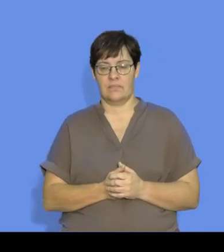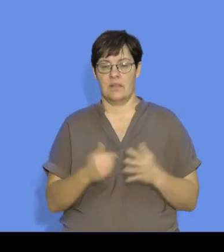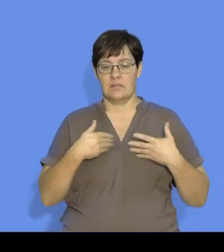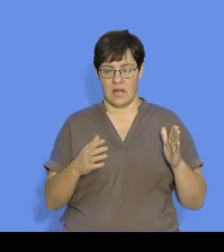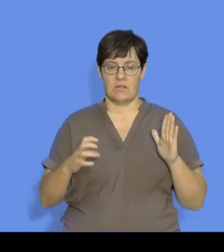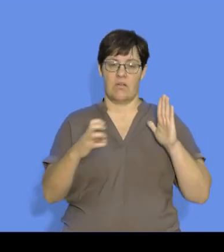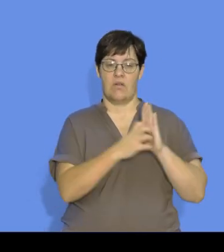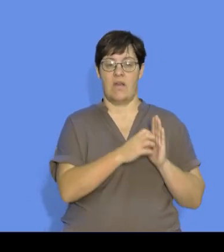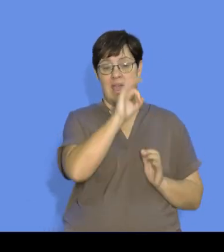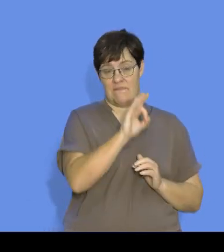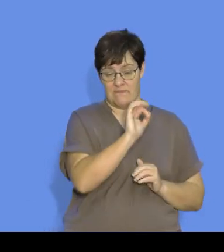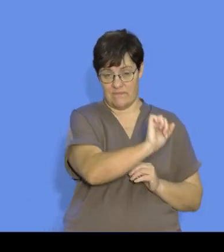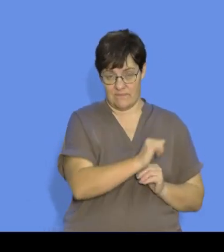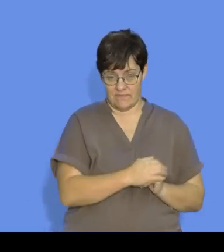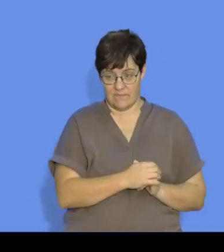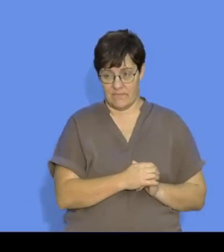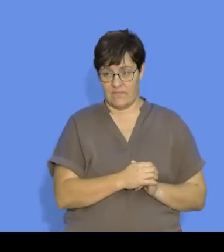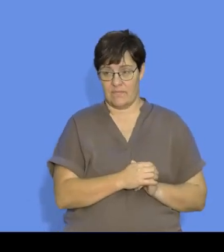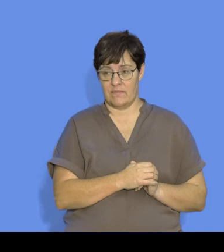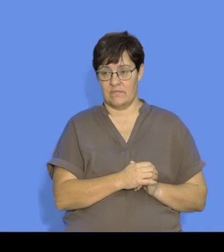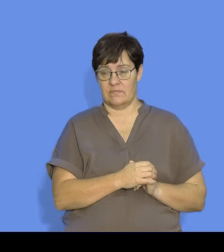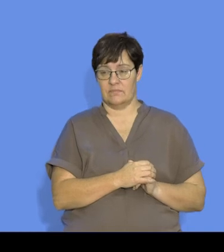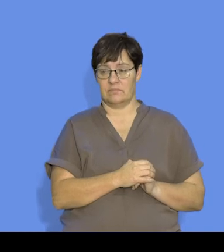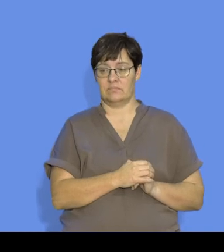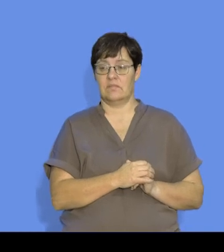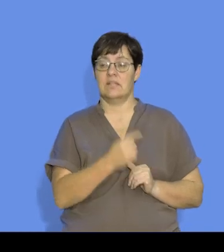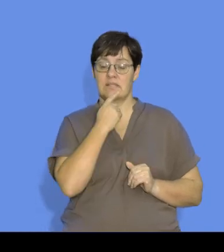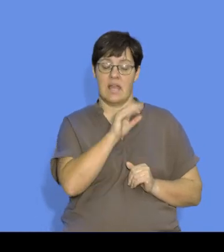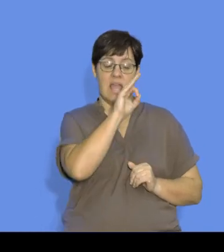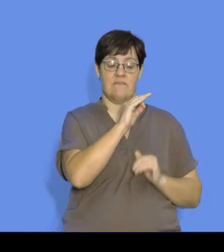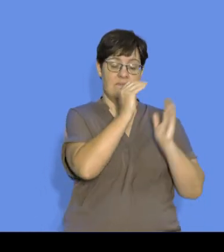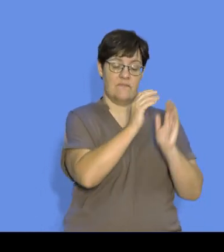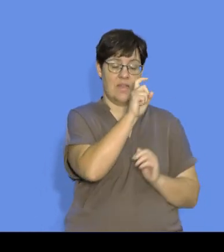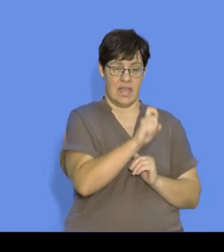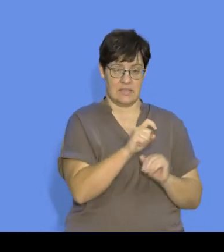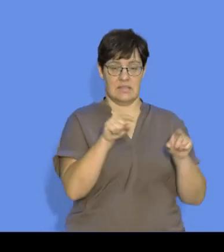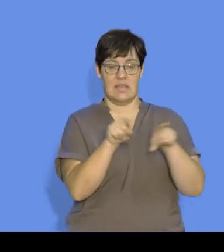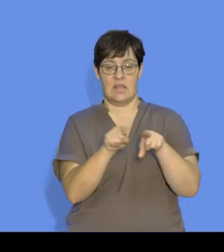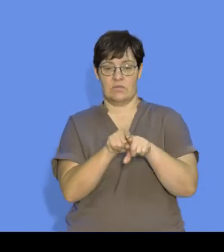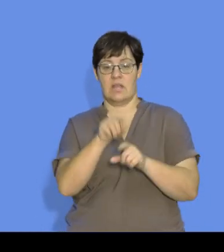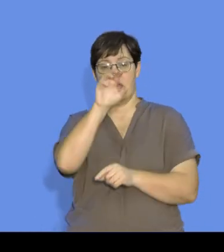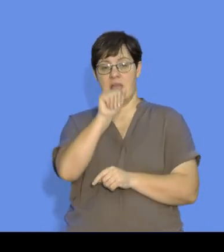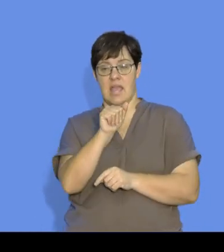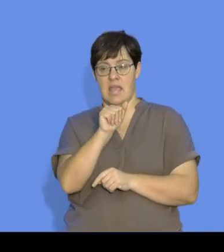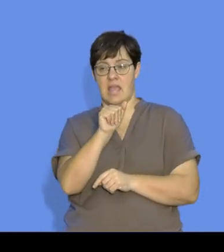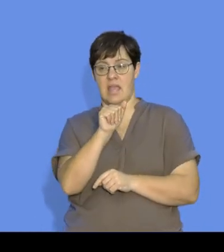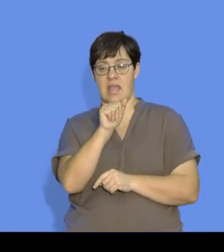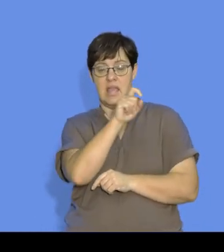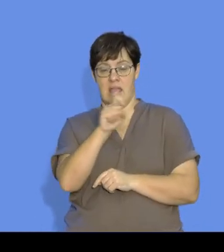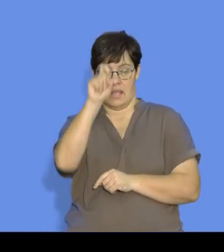the graph of f, right? Firstly, it said f of x is equals to a to the